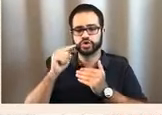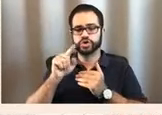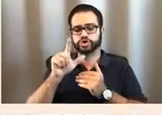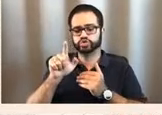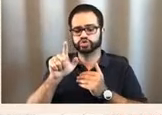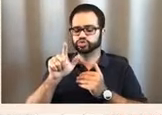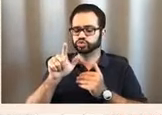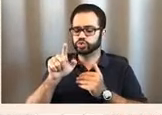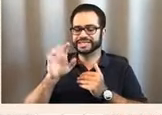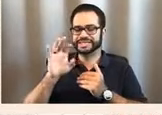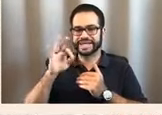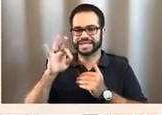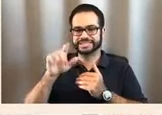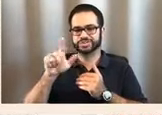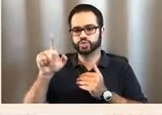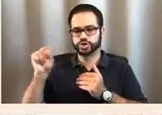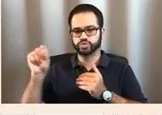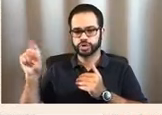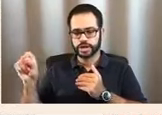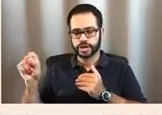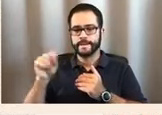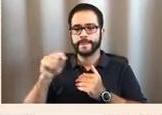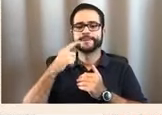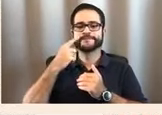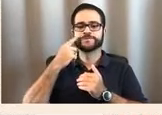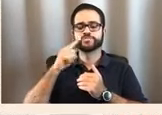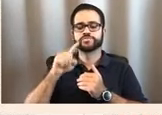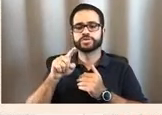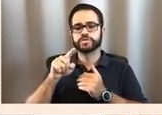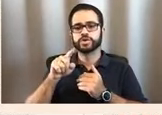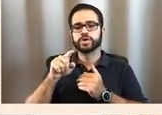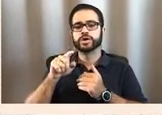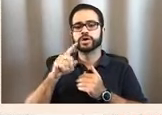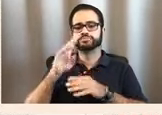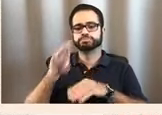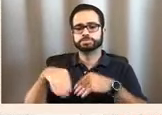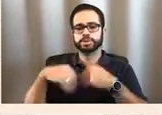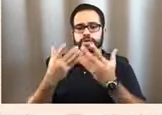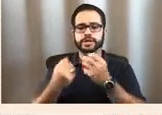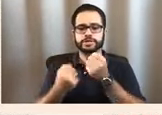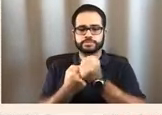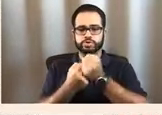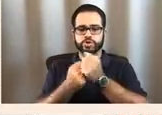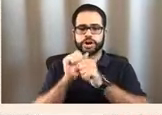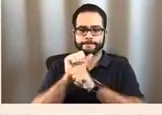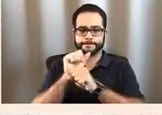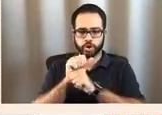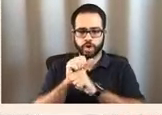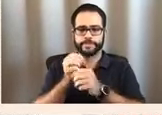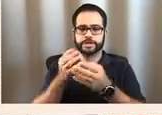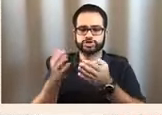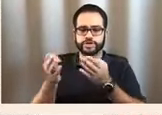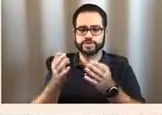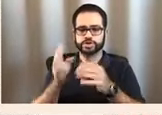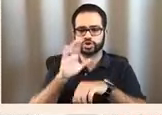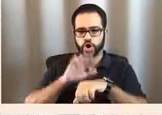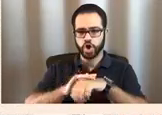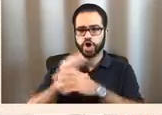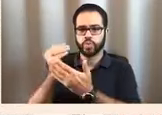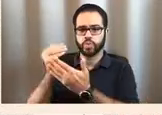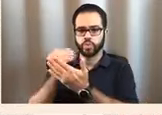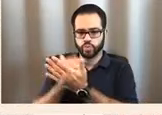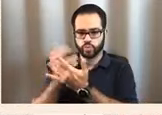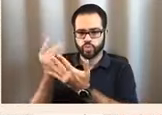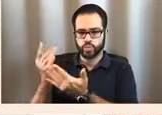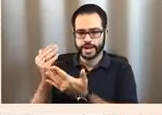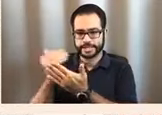2019-2020 to provide supported employment services to individuals who are on the APD waiting list who would like to